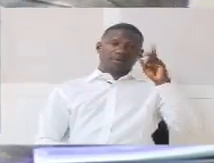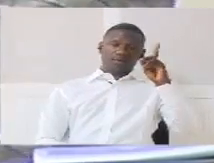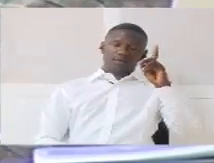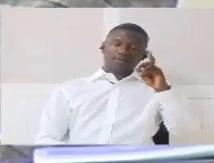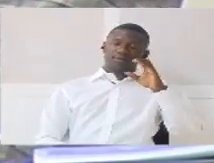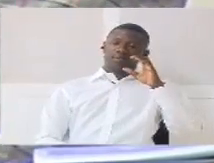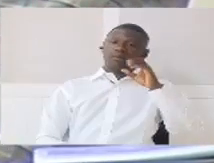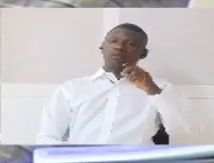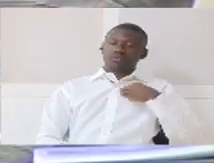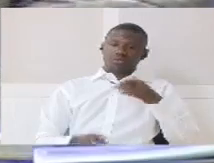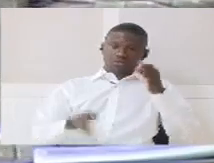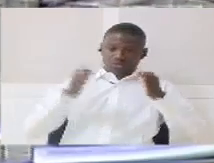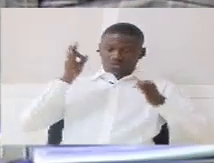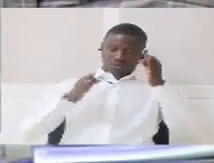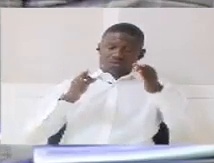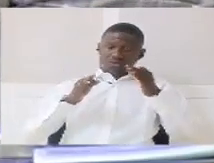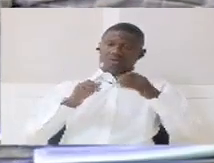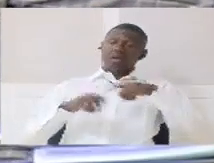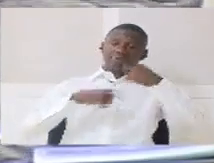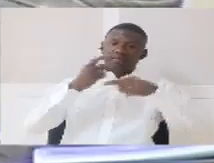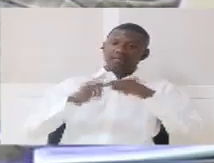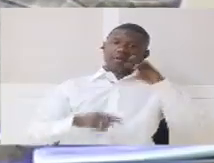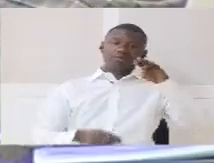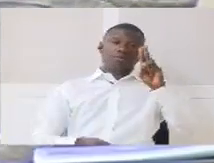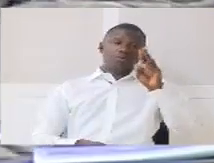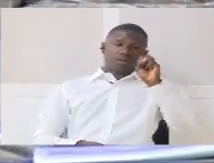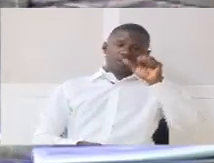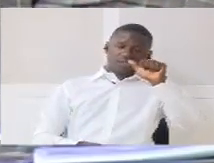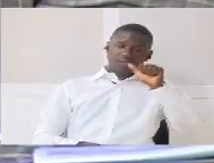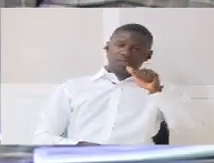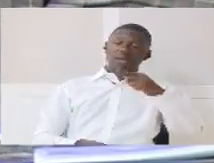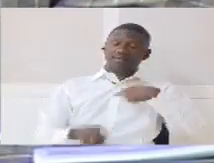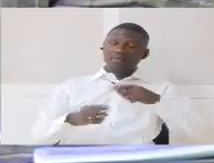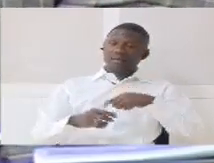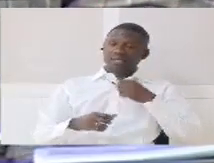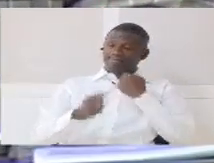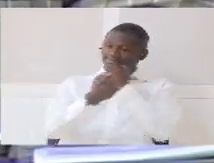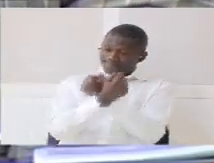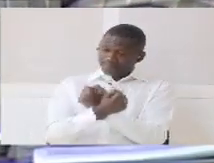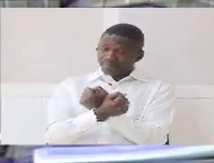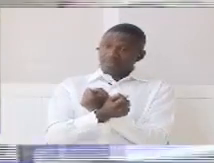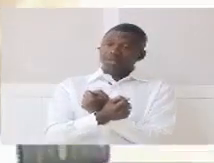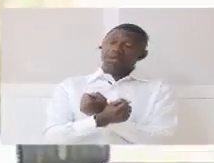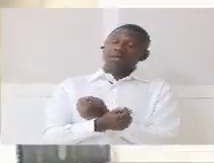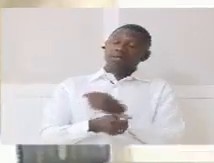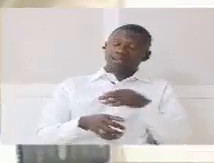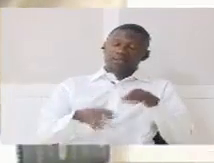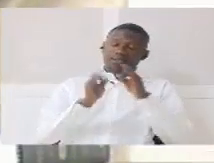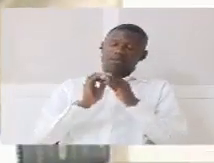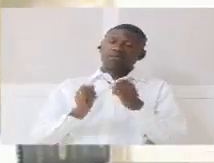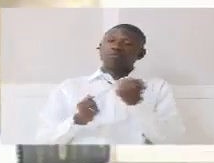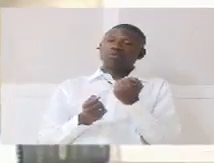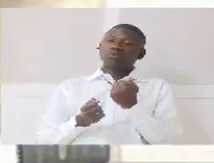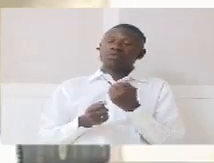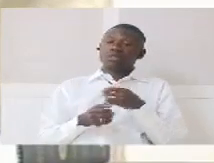taken to Mile 2 prisons, and his pardon revoked. That is your story. Munda etenata itandi nyaming. Why I David Samba